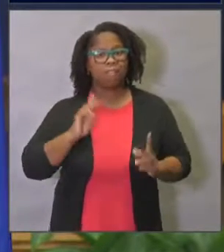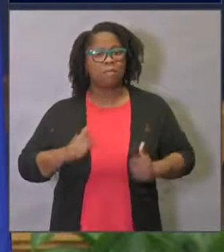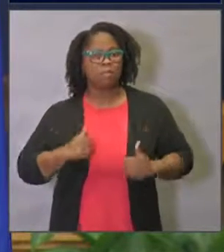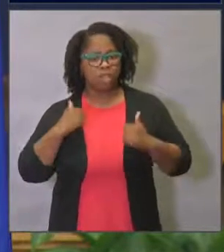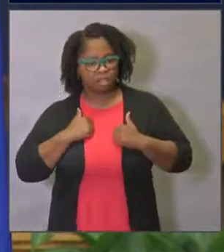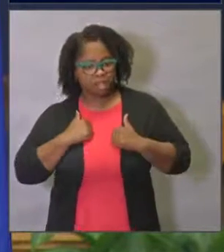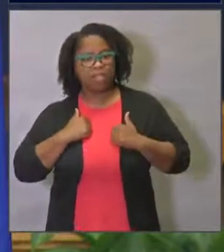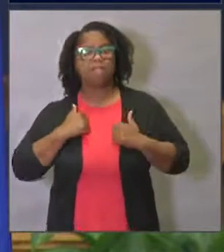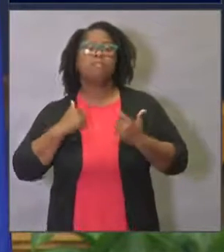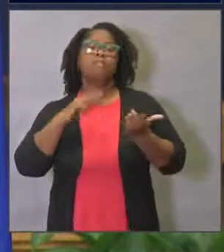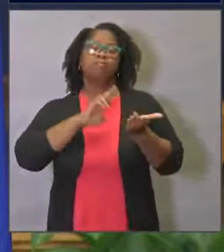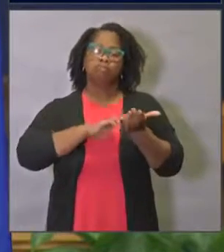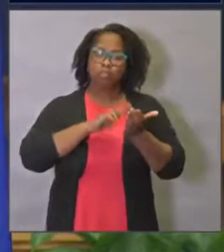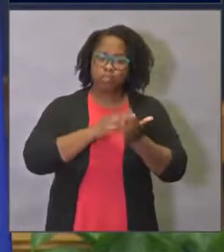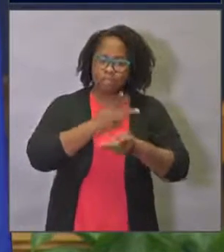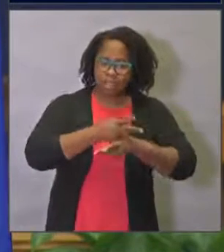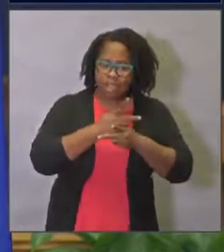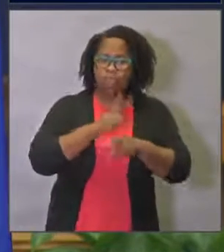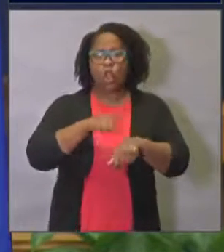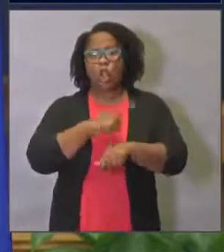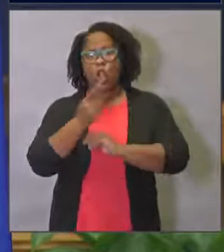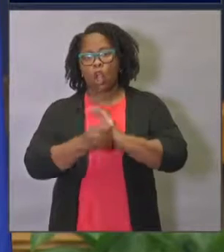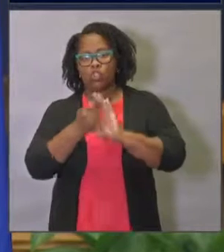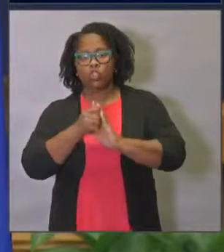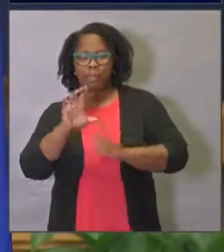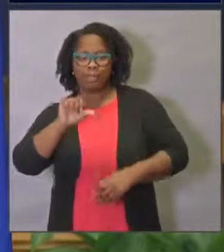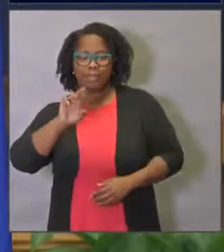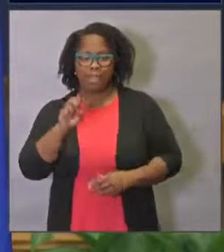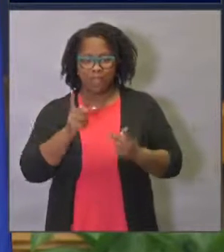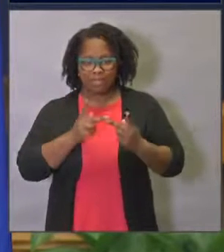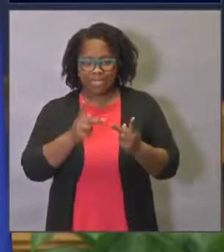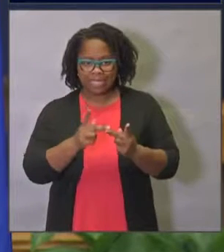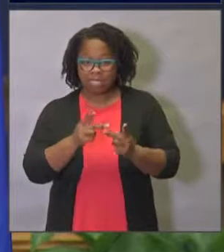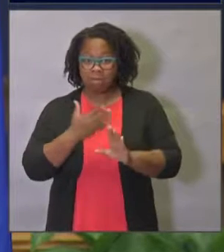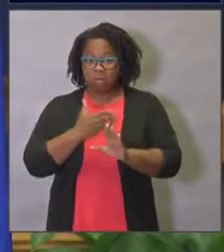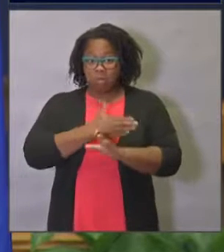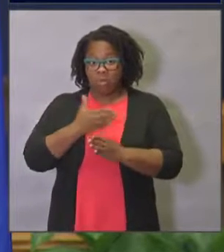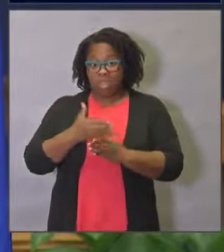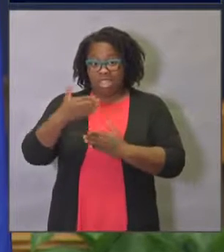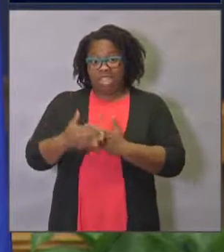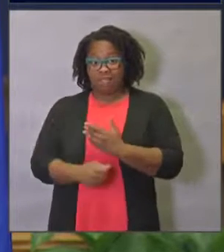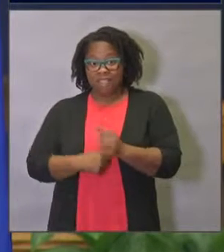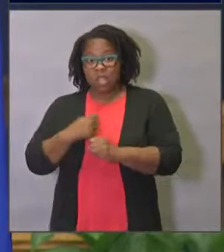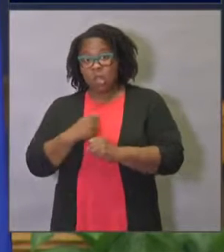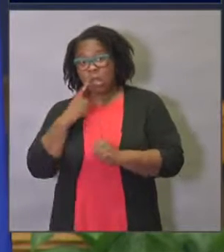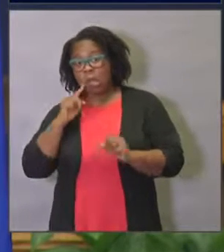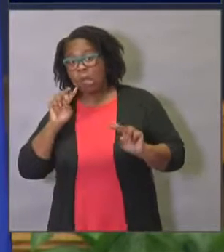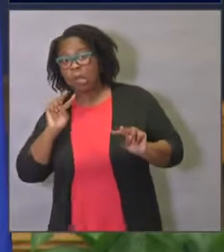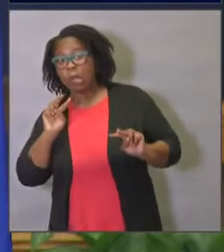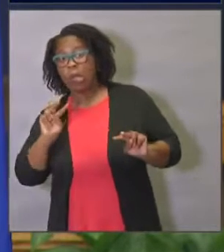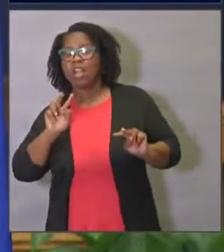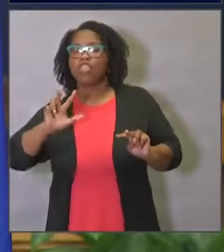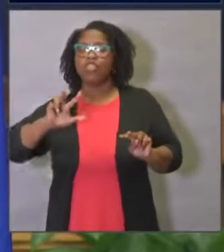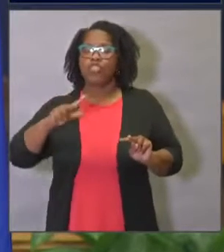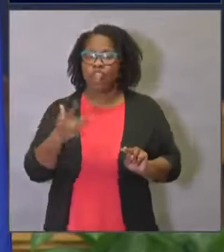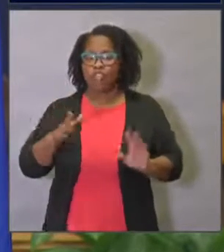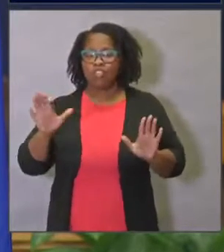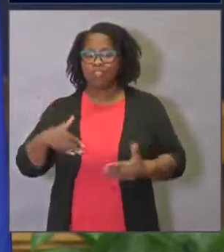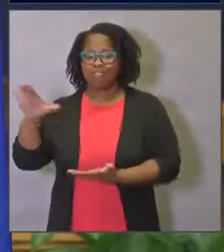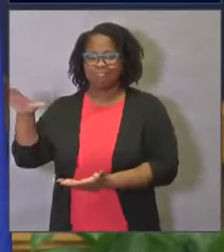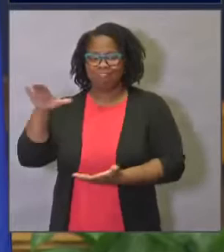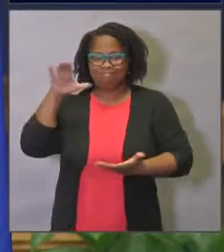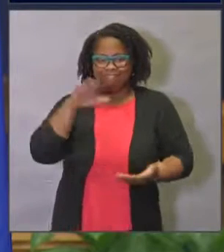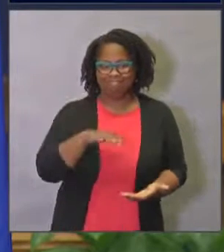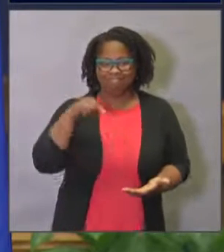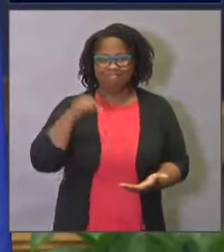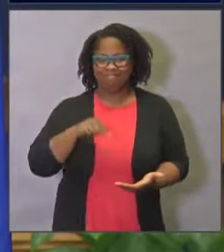long-term care facilities. Before the year's end, we're hoping to get the third shipment of this first dose, with the